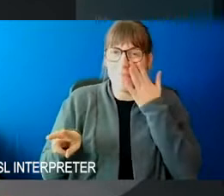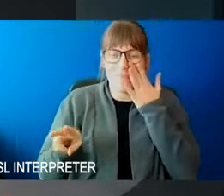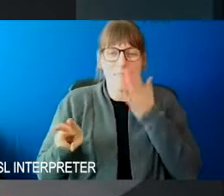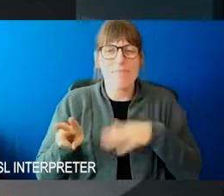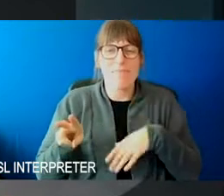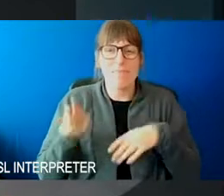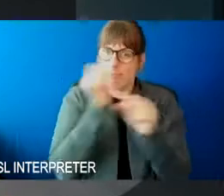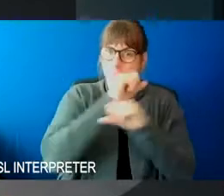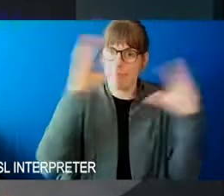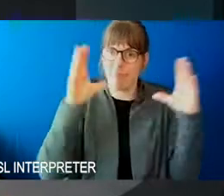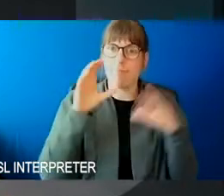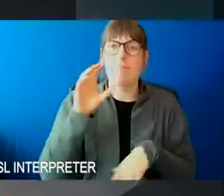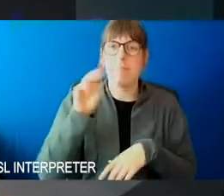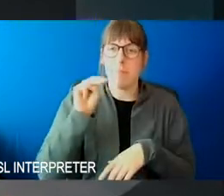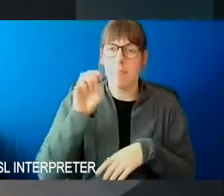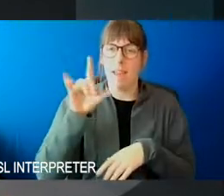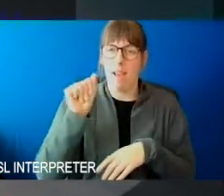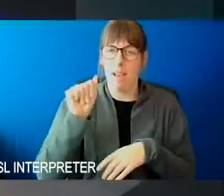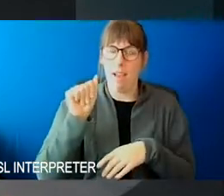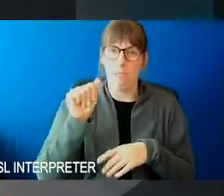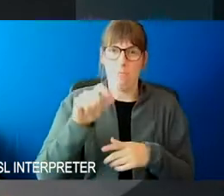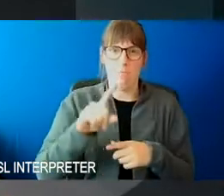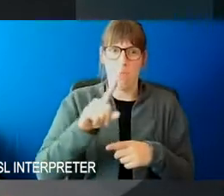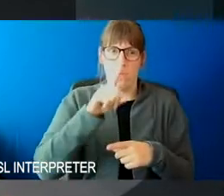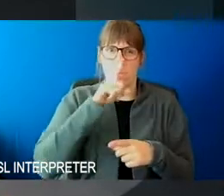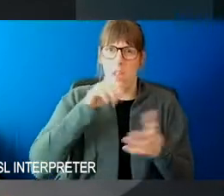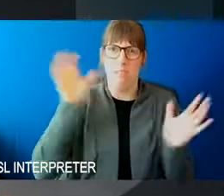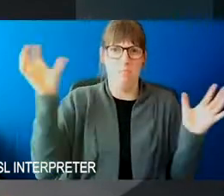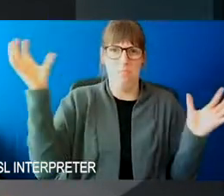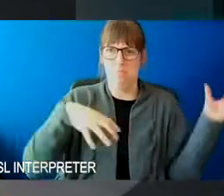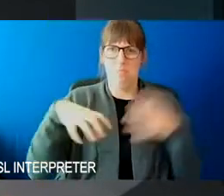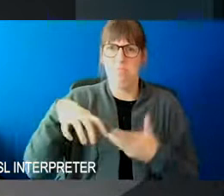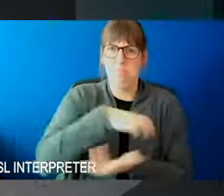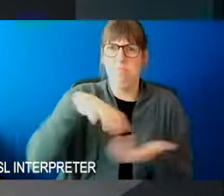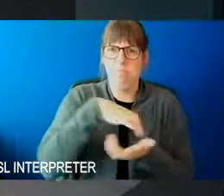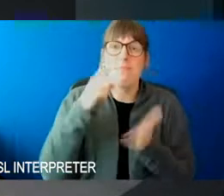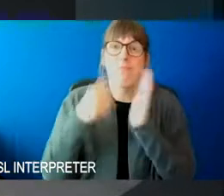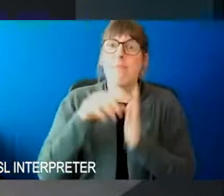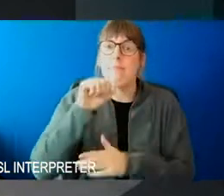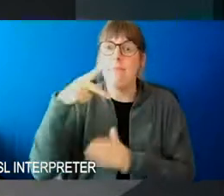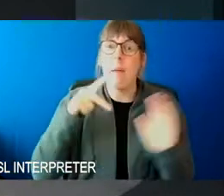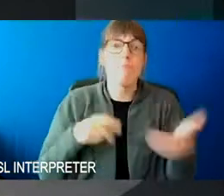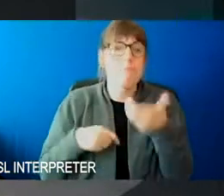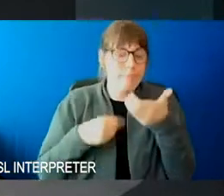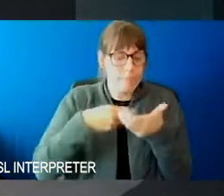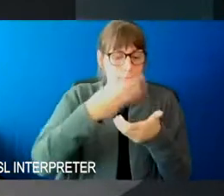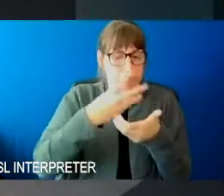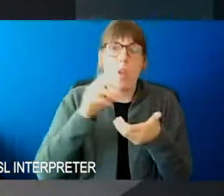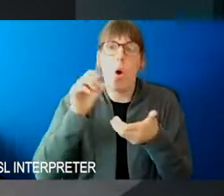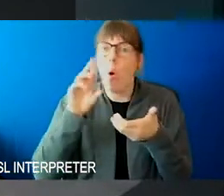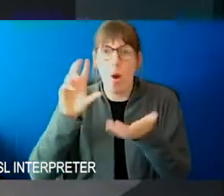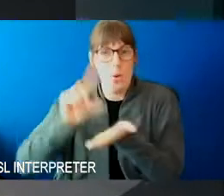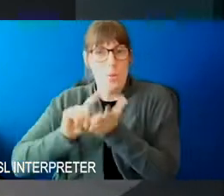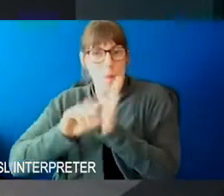disorder. And I love this because if you can imagine mainstream media, it's really kind of a dog's breakfast when you open